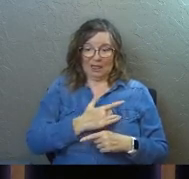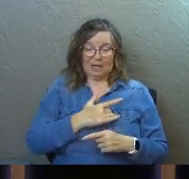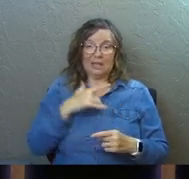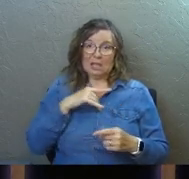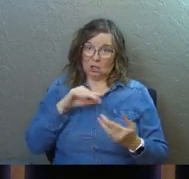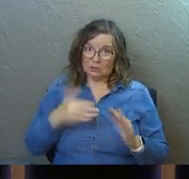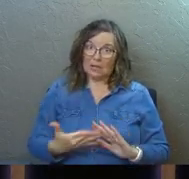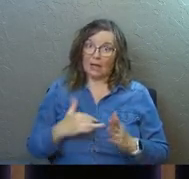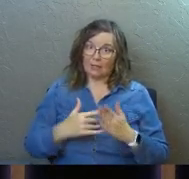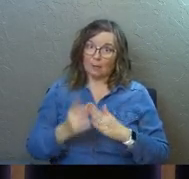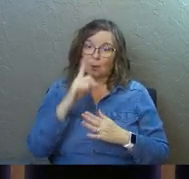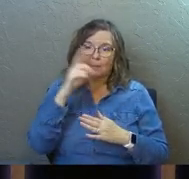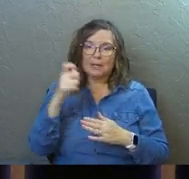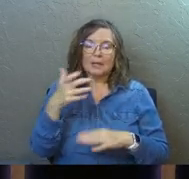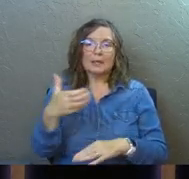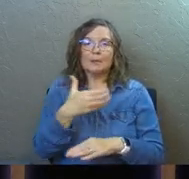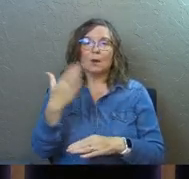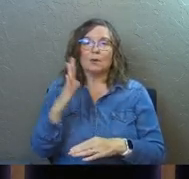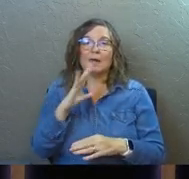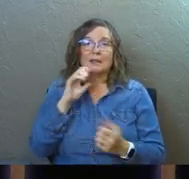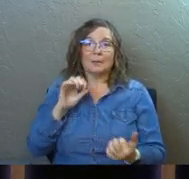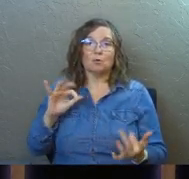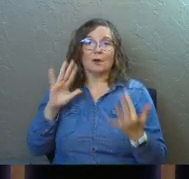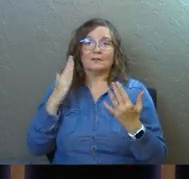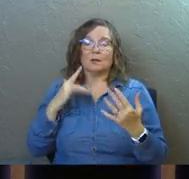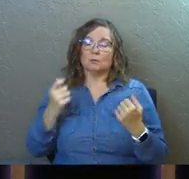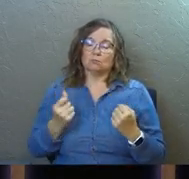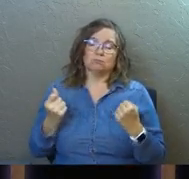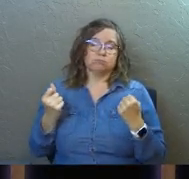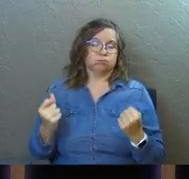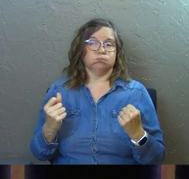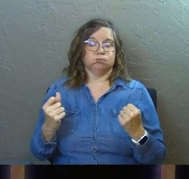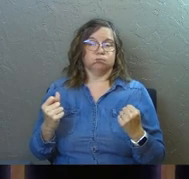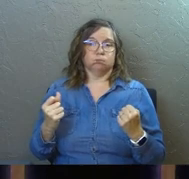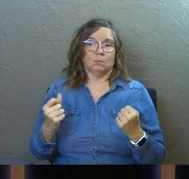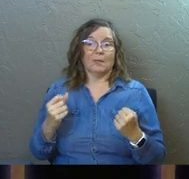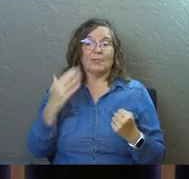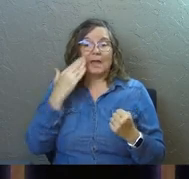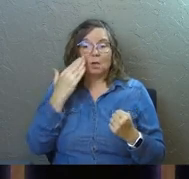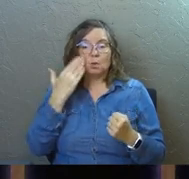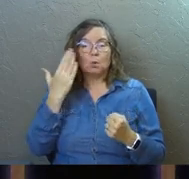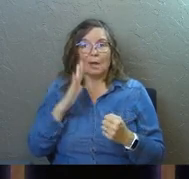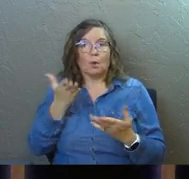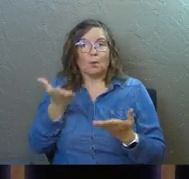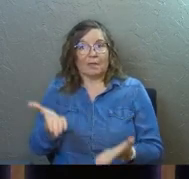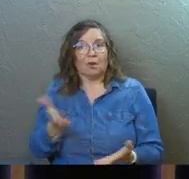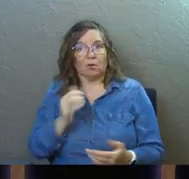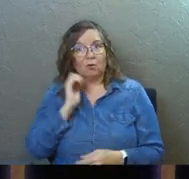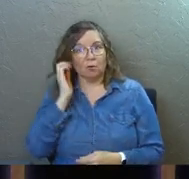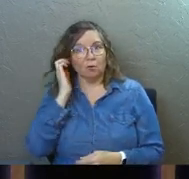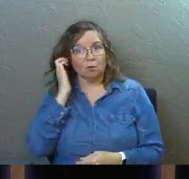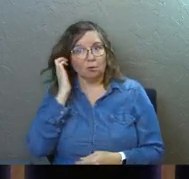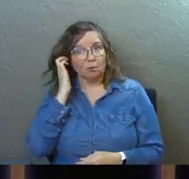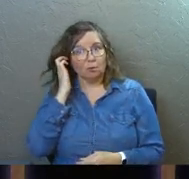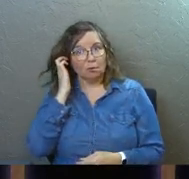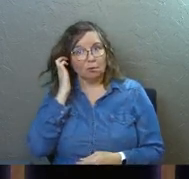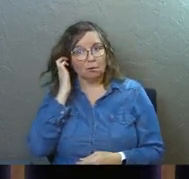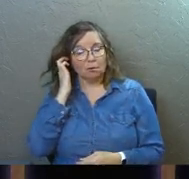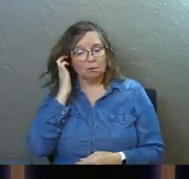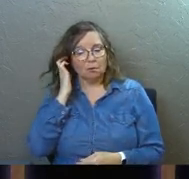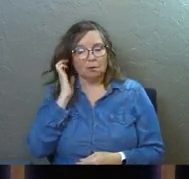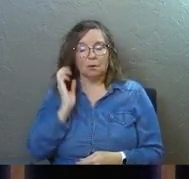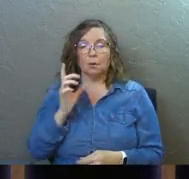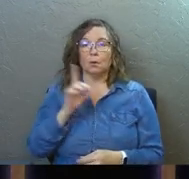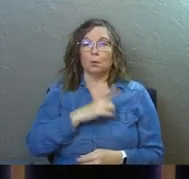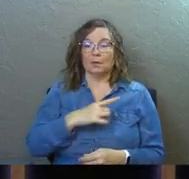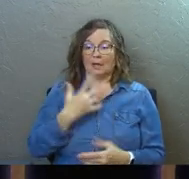struck dead in that moment because the power of God, presence of God was so potent there. They knew God was there. When David